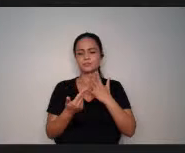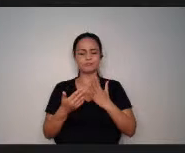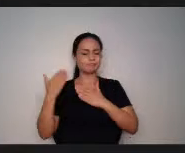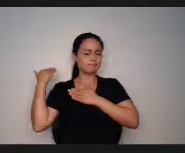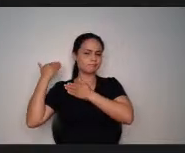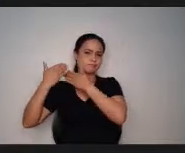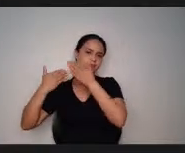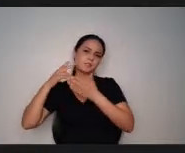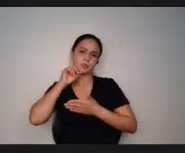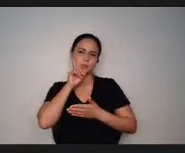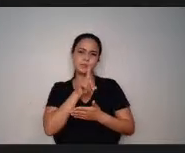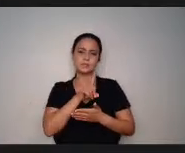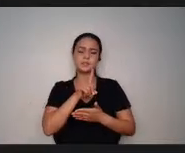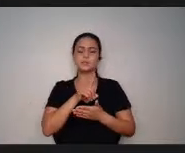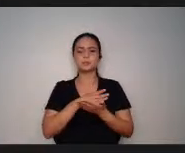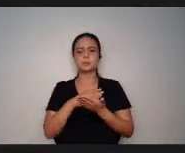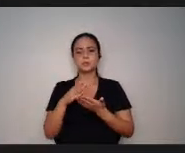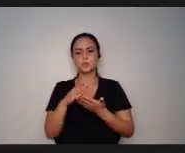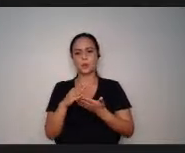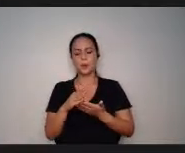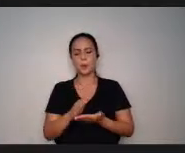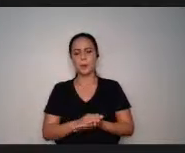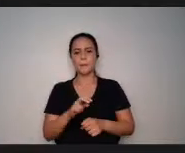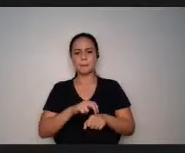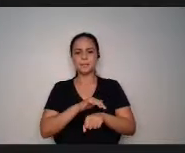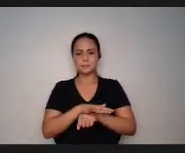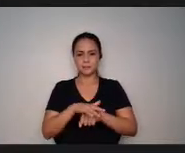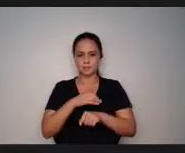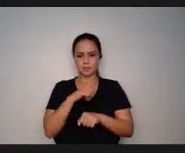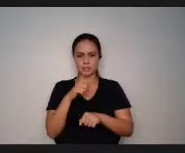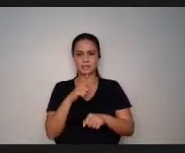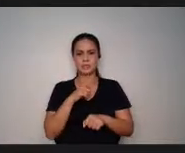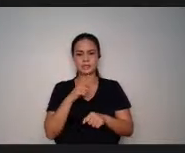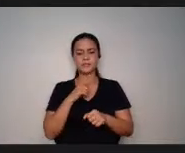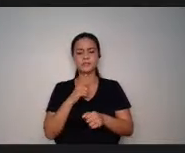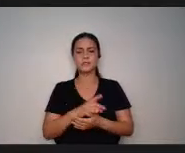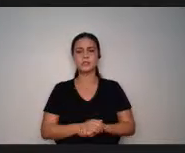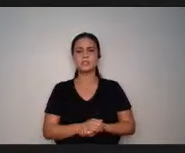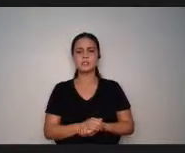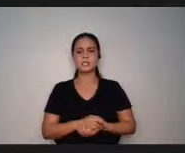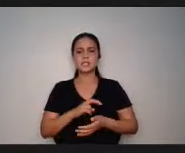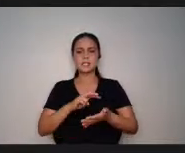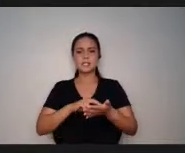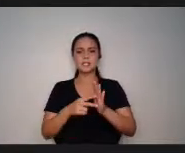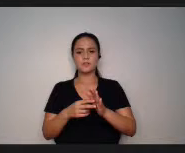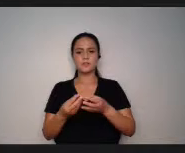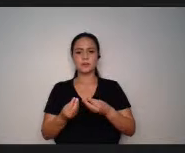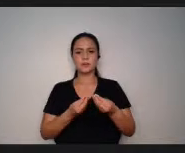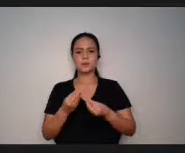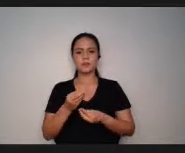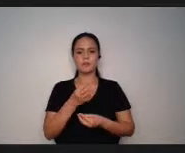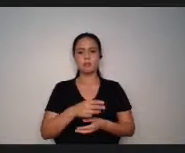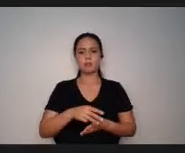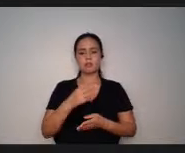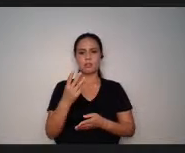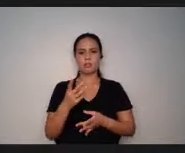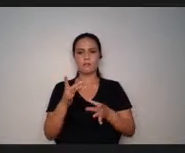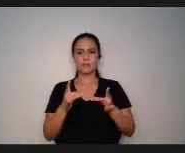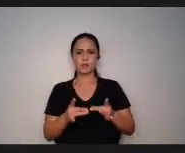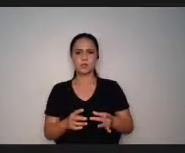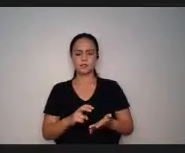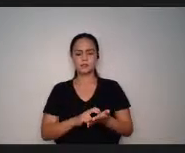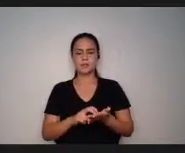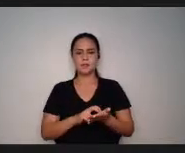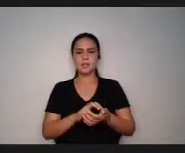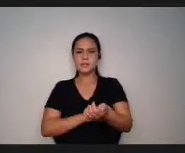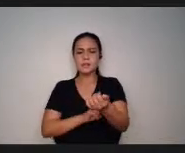globally. What do we mean by work stressors, and what do we know about COVID-19 and its impact on